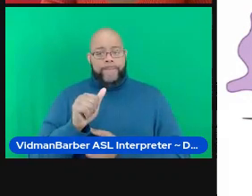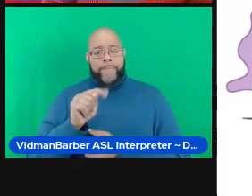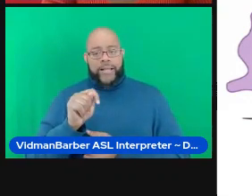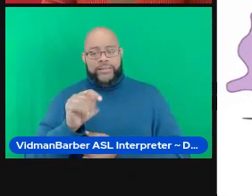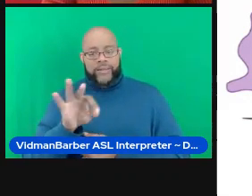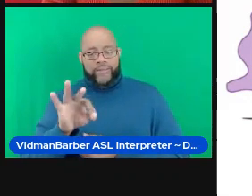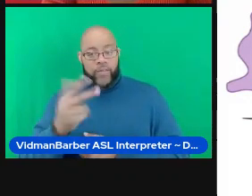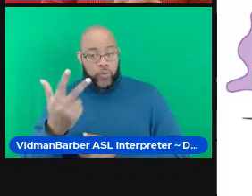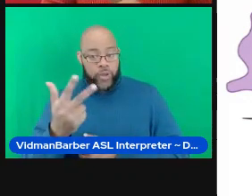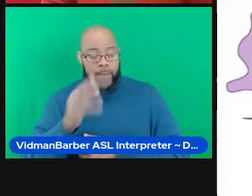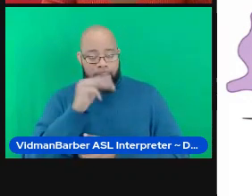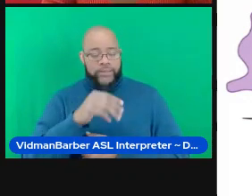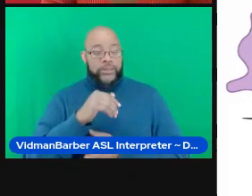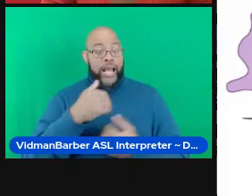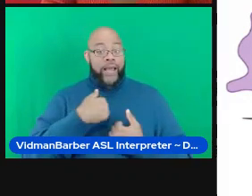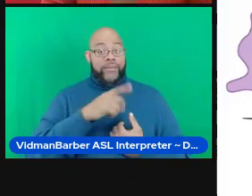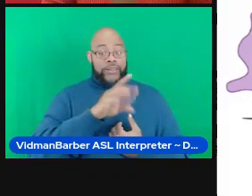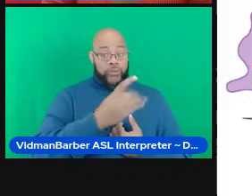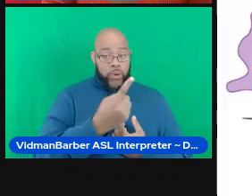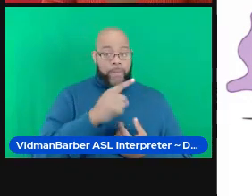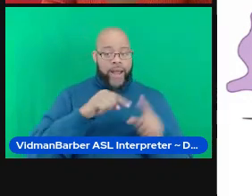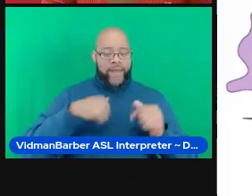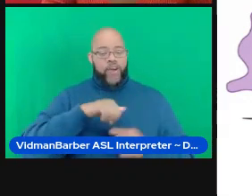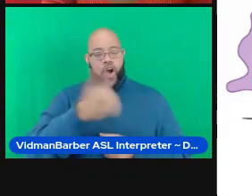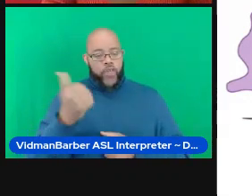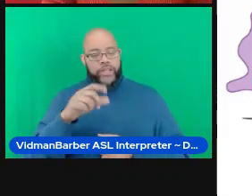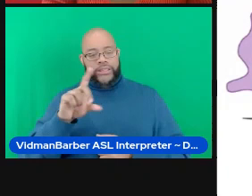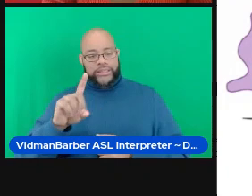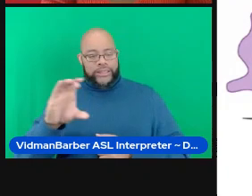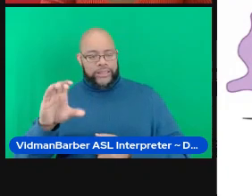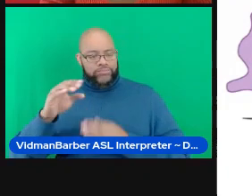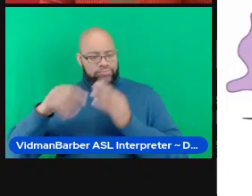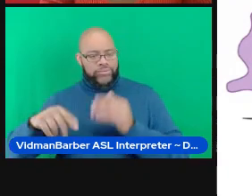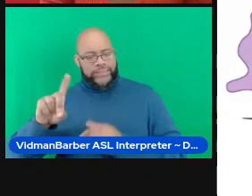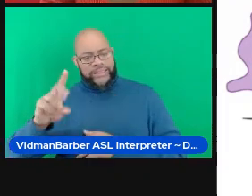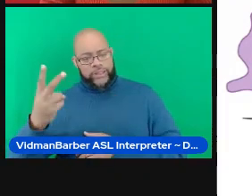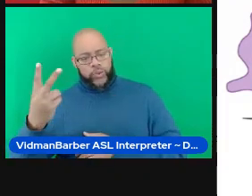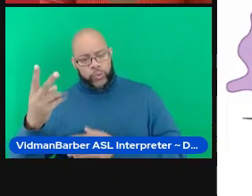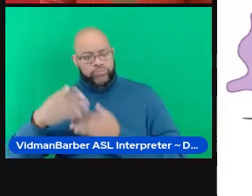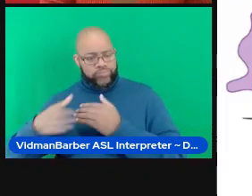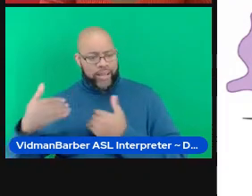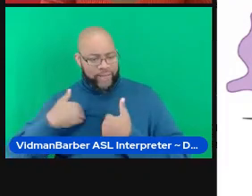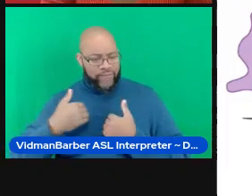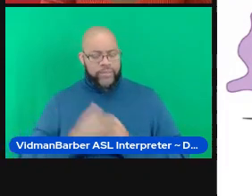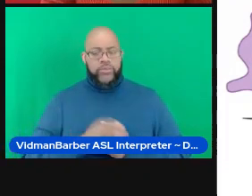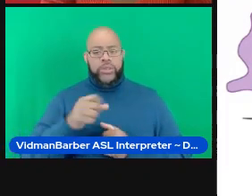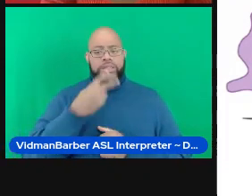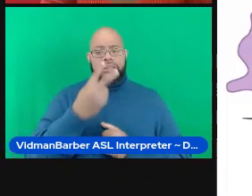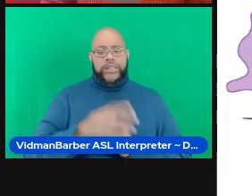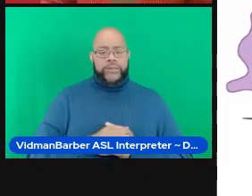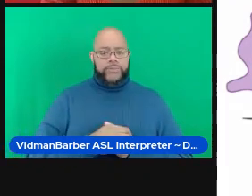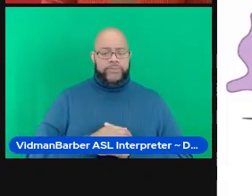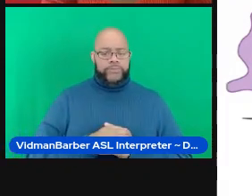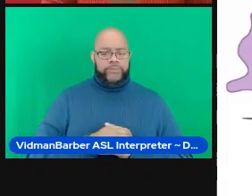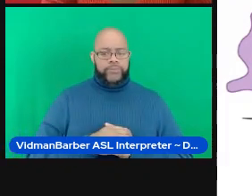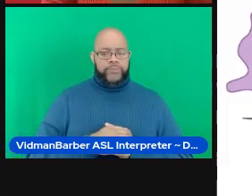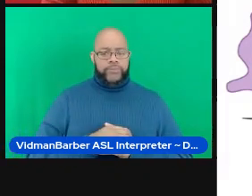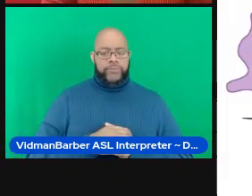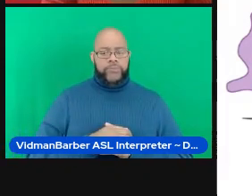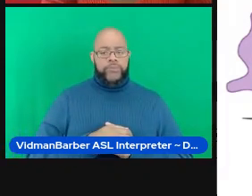knockout. They lack DC1, but they do have the other subset of DCs, those DC2s. So you can see here with